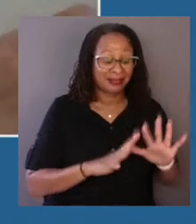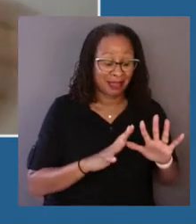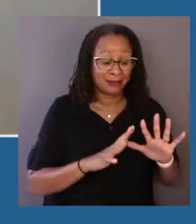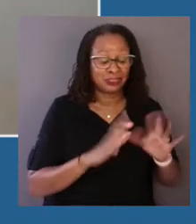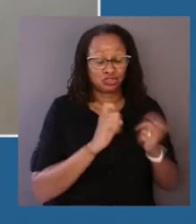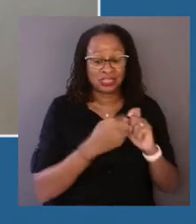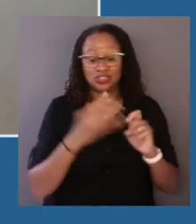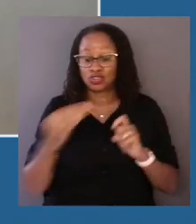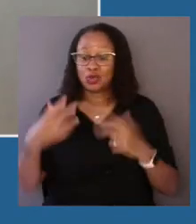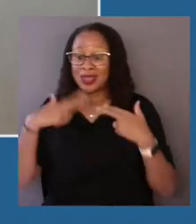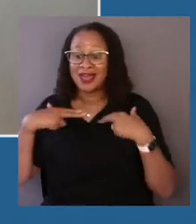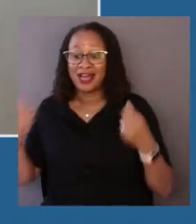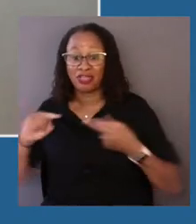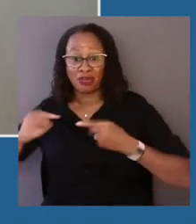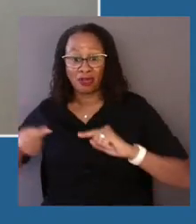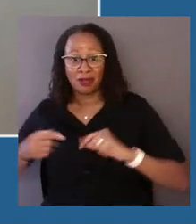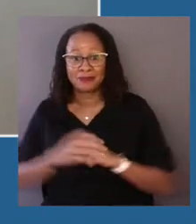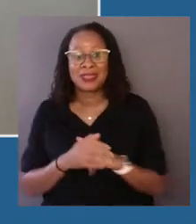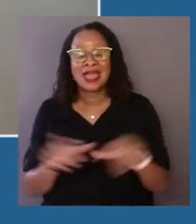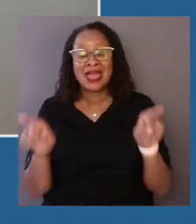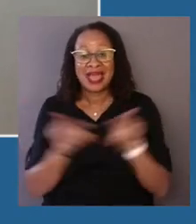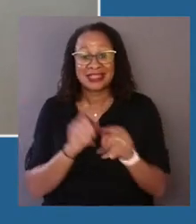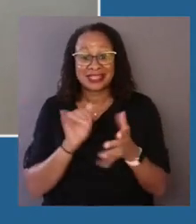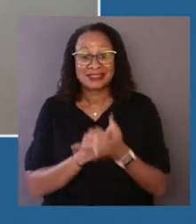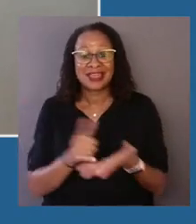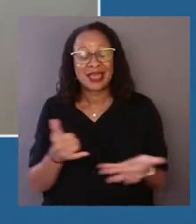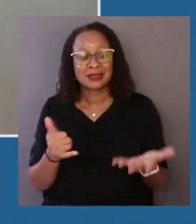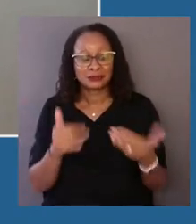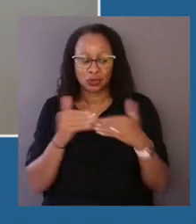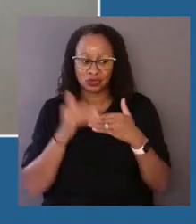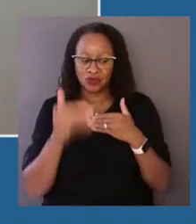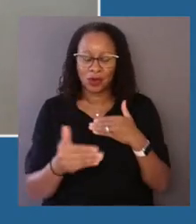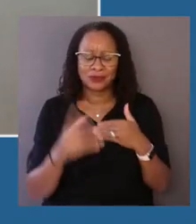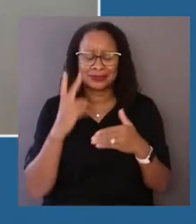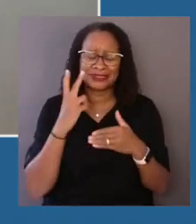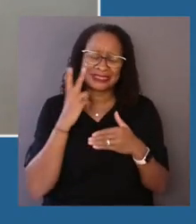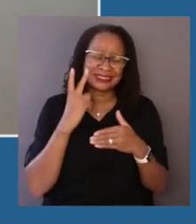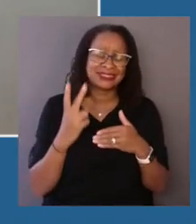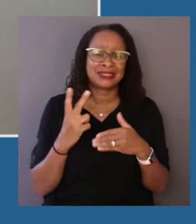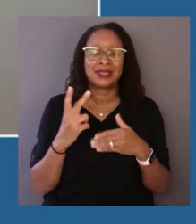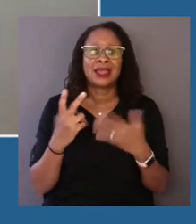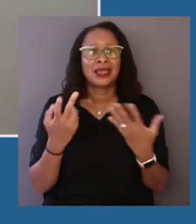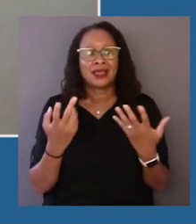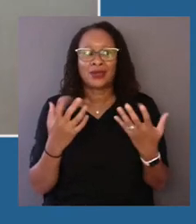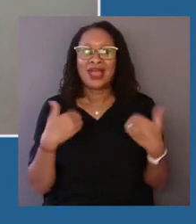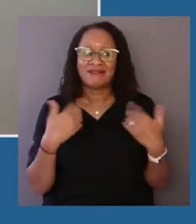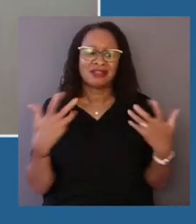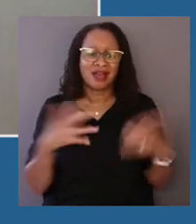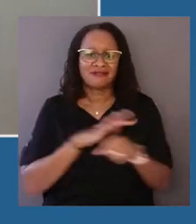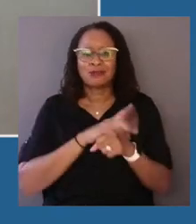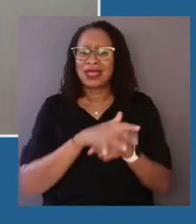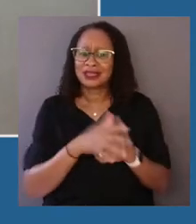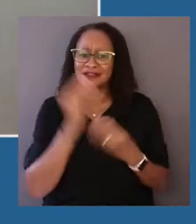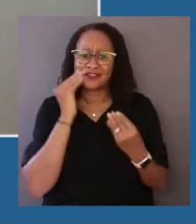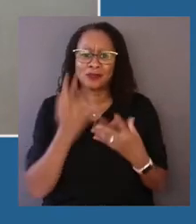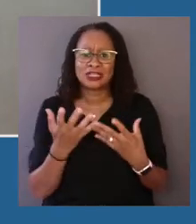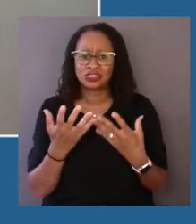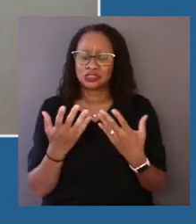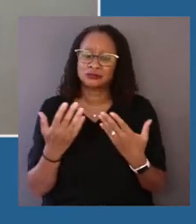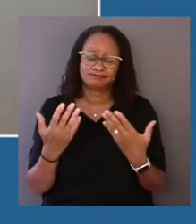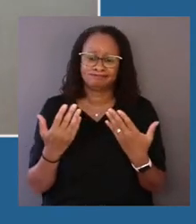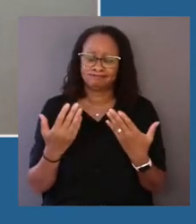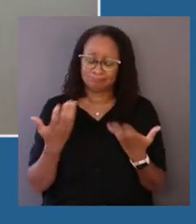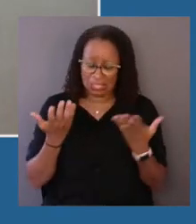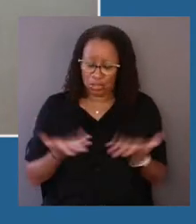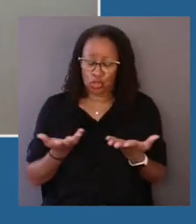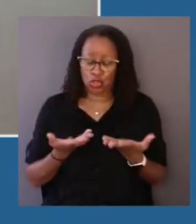even as that science moves forward, like I said earlier, we have plenty of information at our fingertips in order to act aggressively on